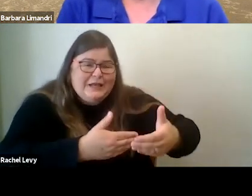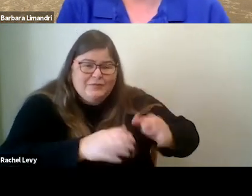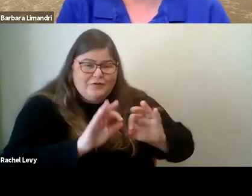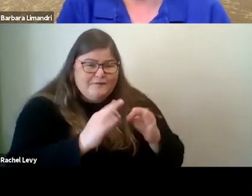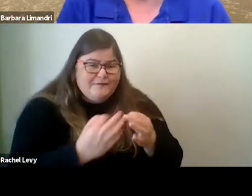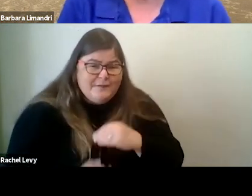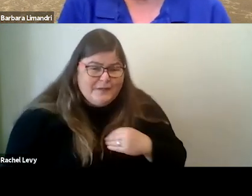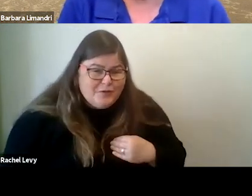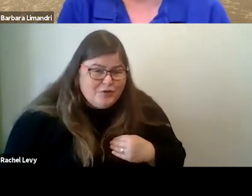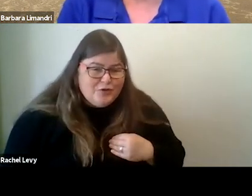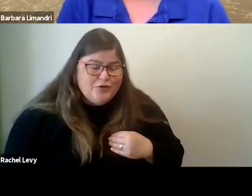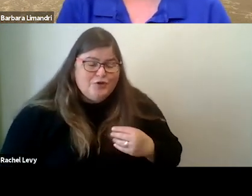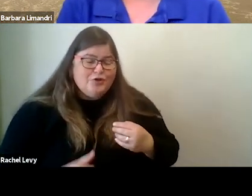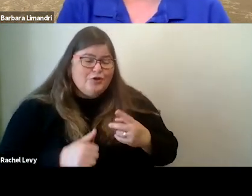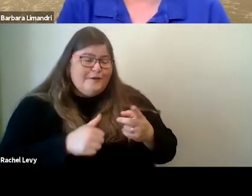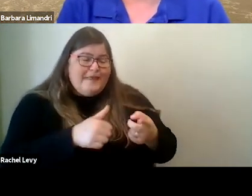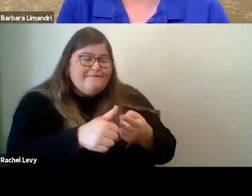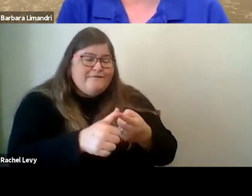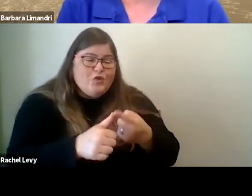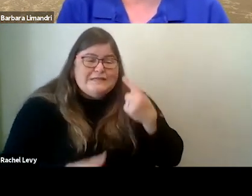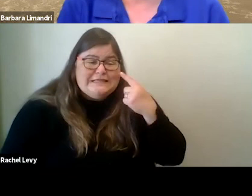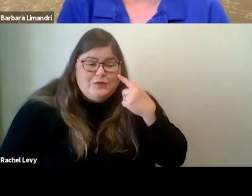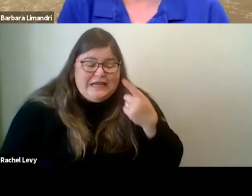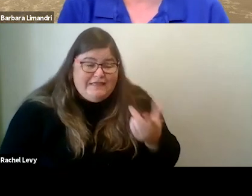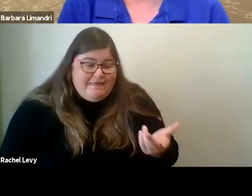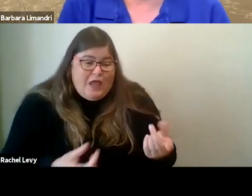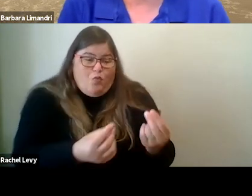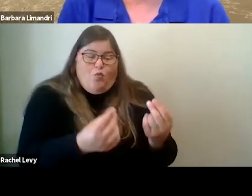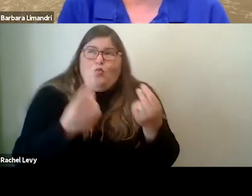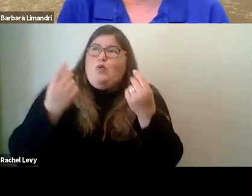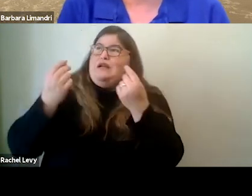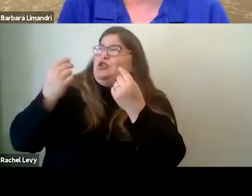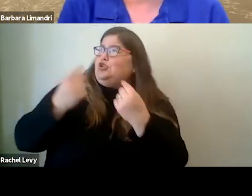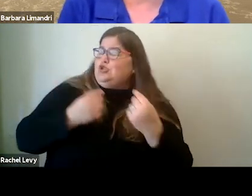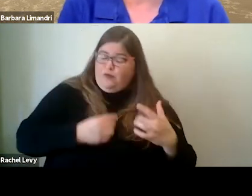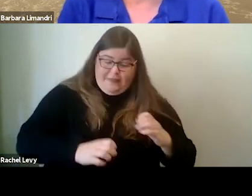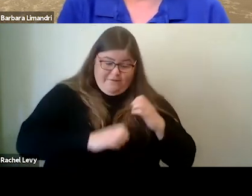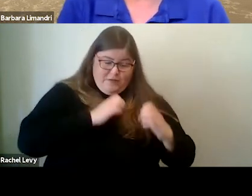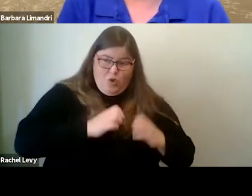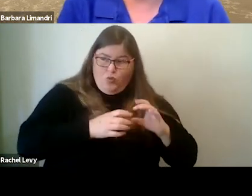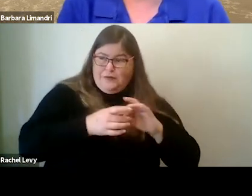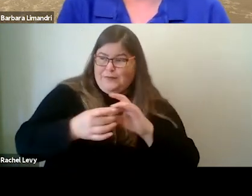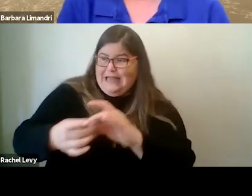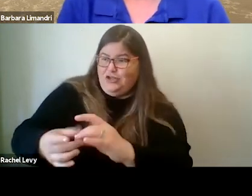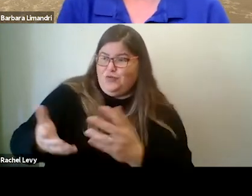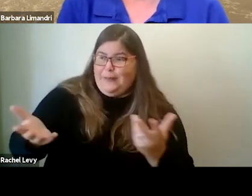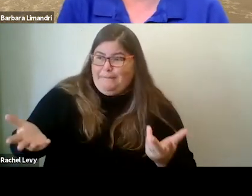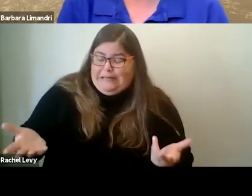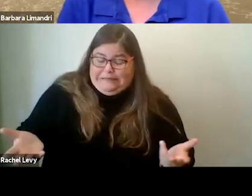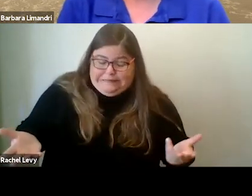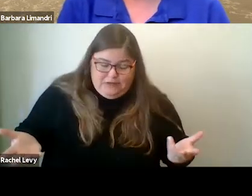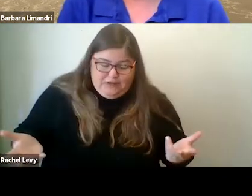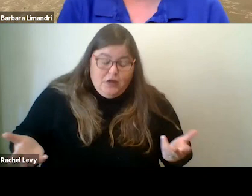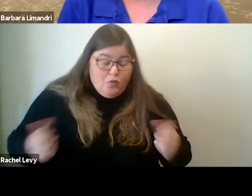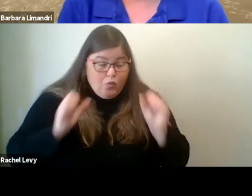member that's first hearing it. They don't know what to do. They have an emotional connection to the person, and we